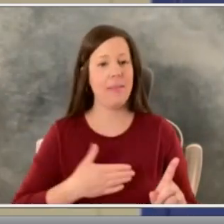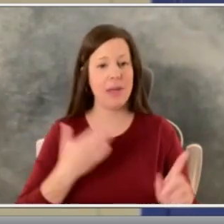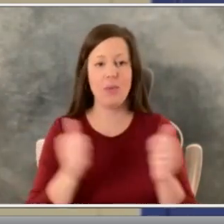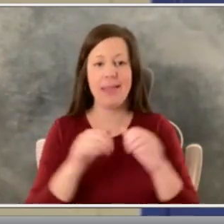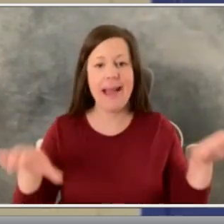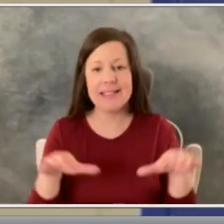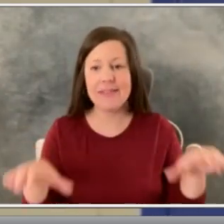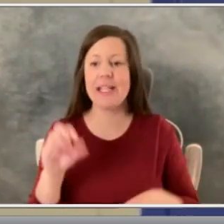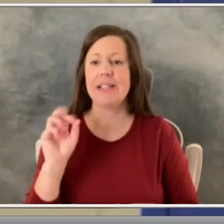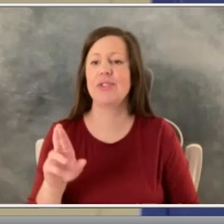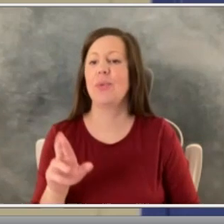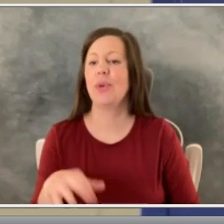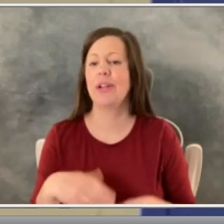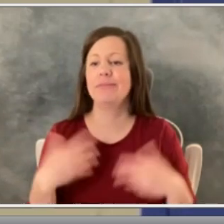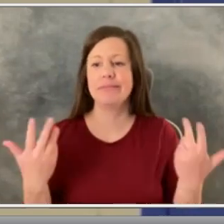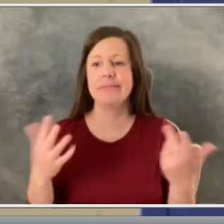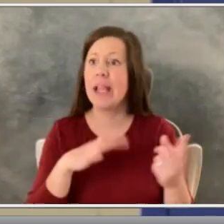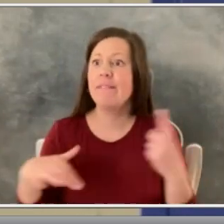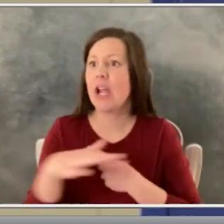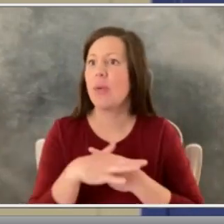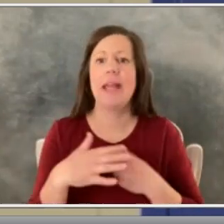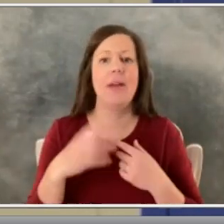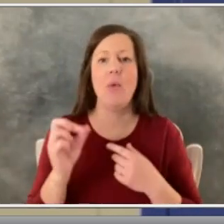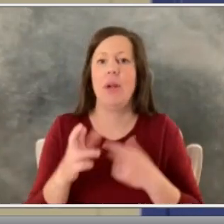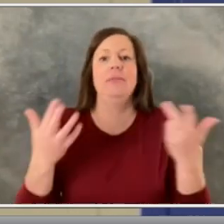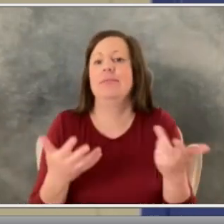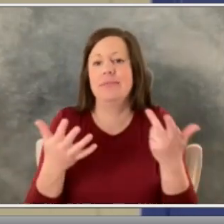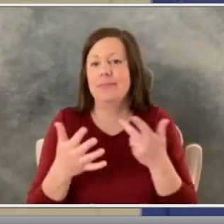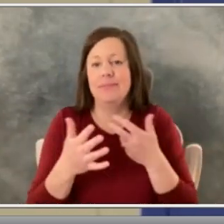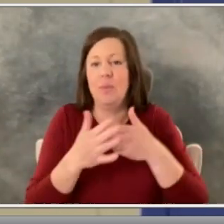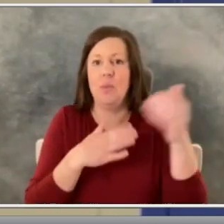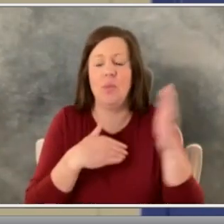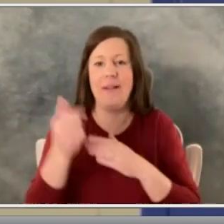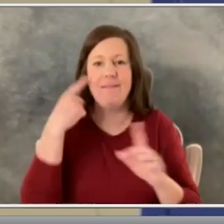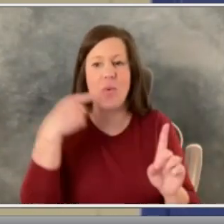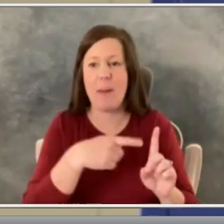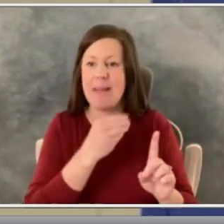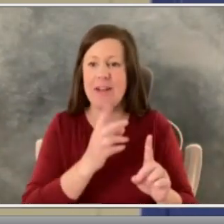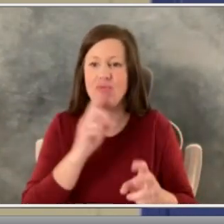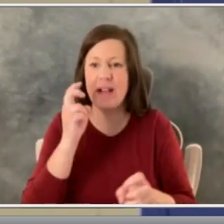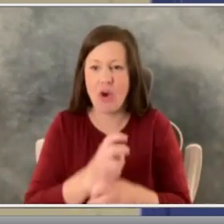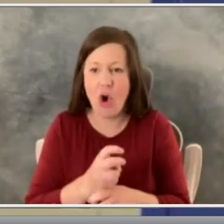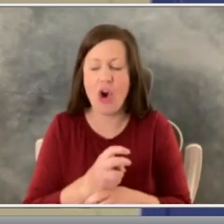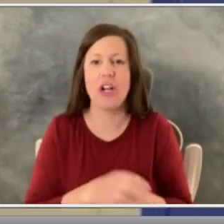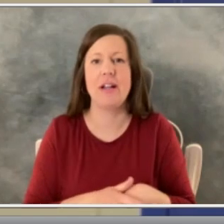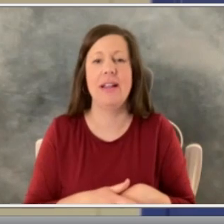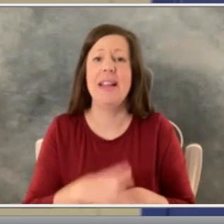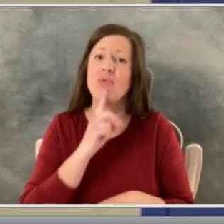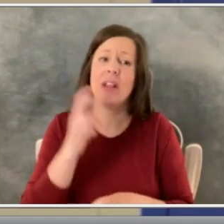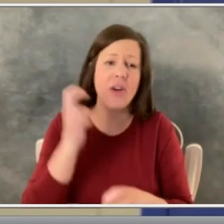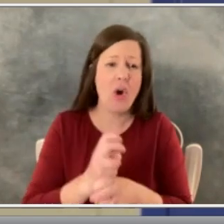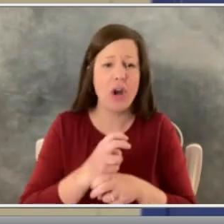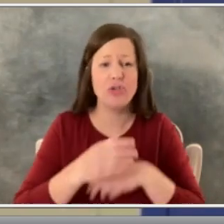or the environment that he's in. And it's hard. It's hard to process that